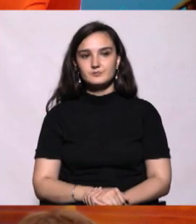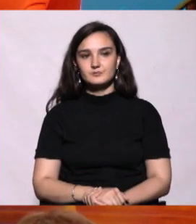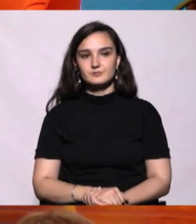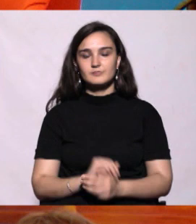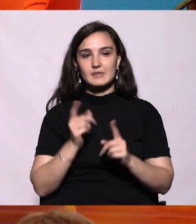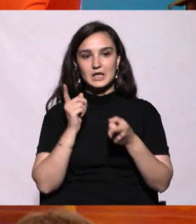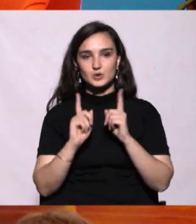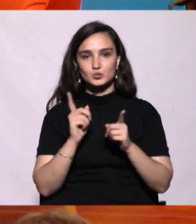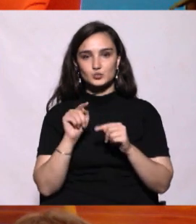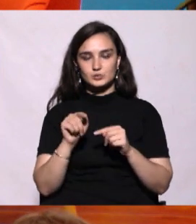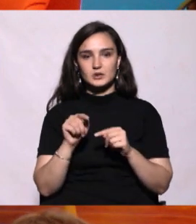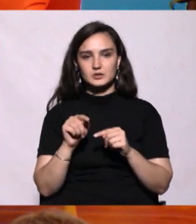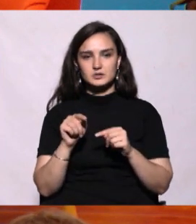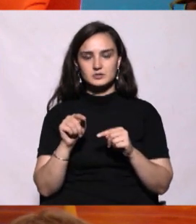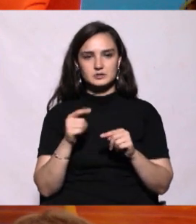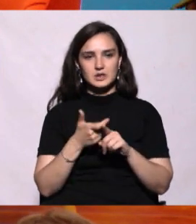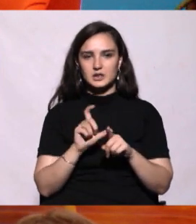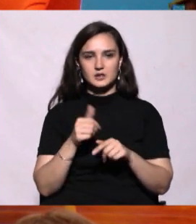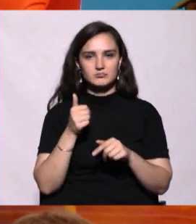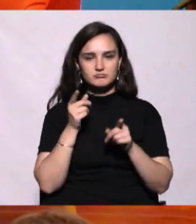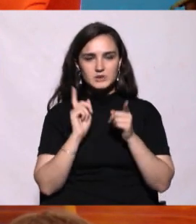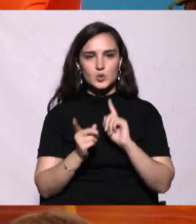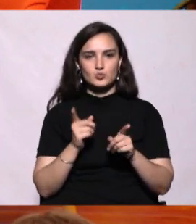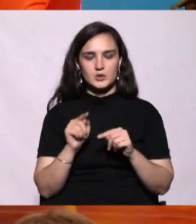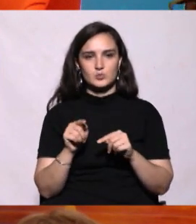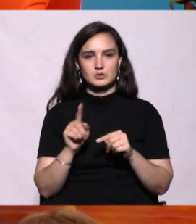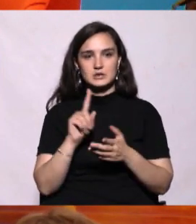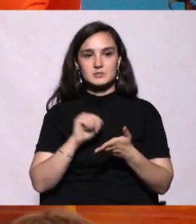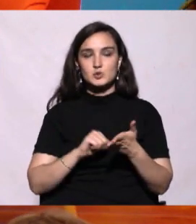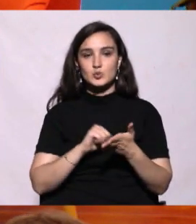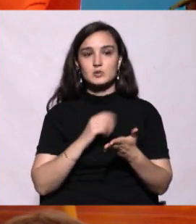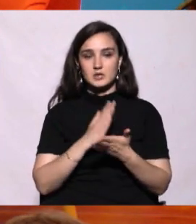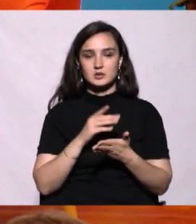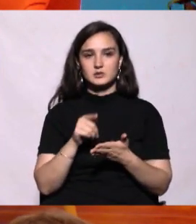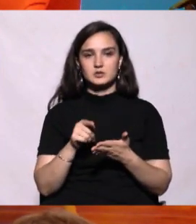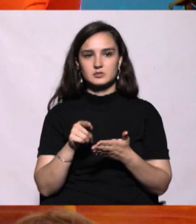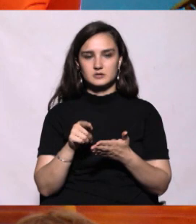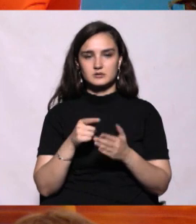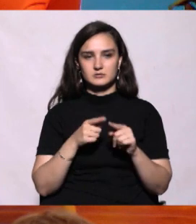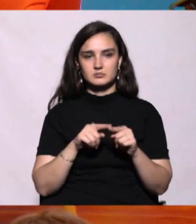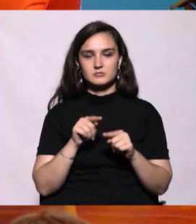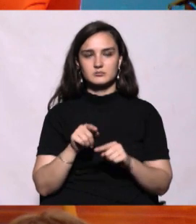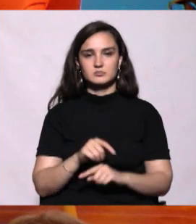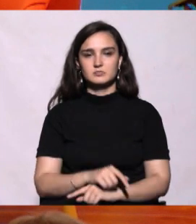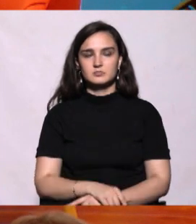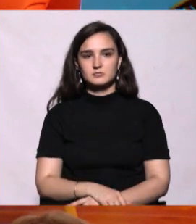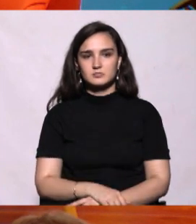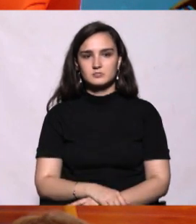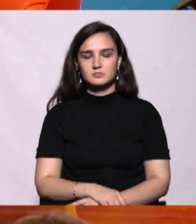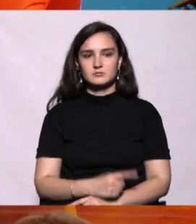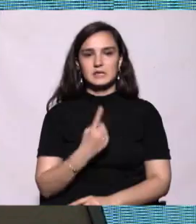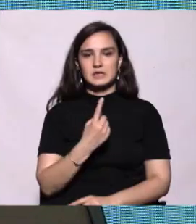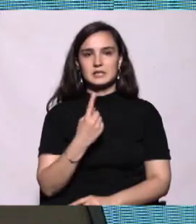the natural versus the supernatural. So what's reasonable versus superstition in a way. Yes. One